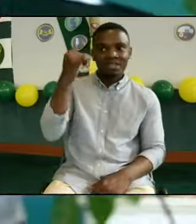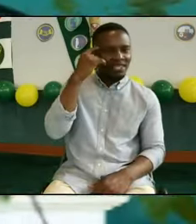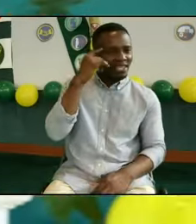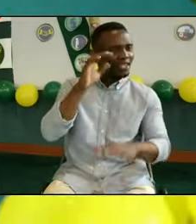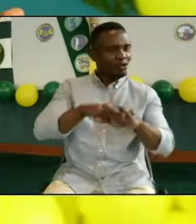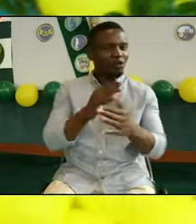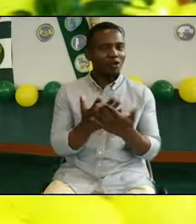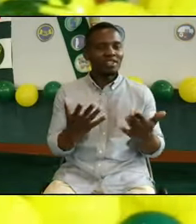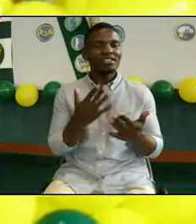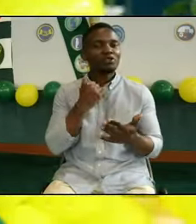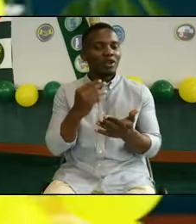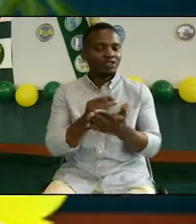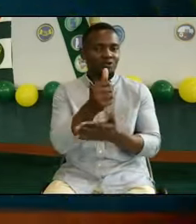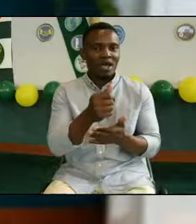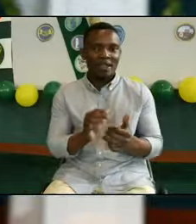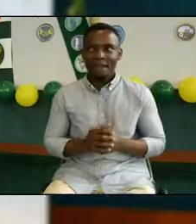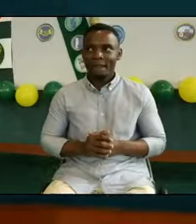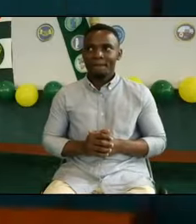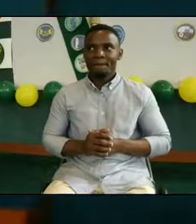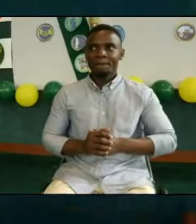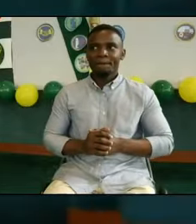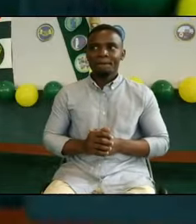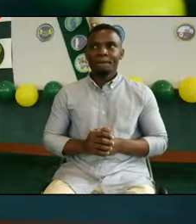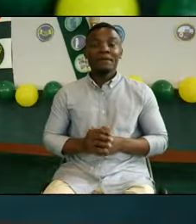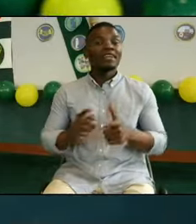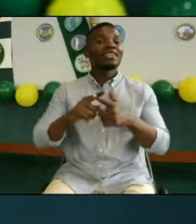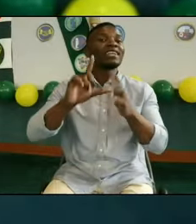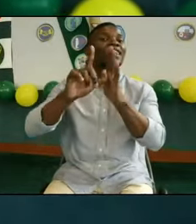that, I am paying triple of what I took.